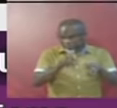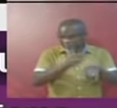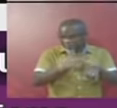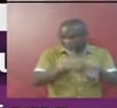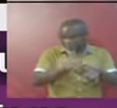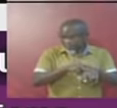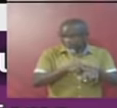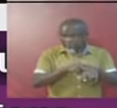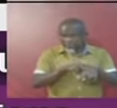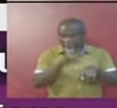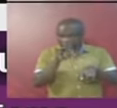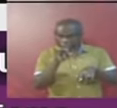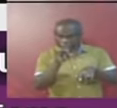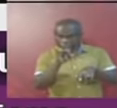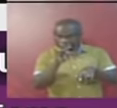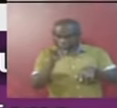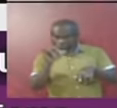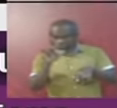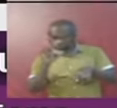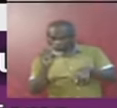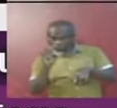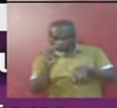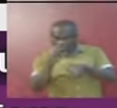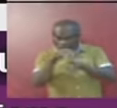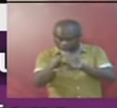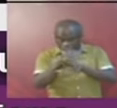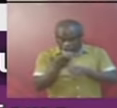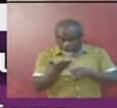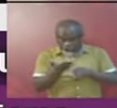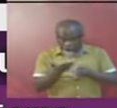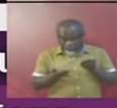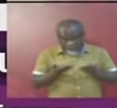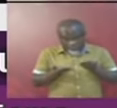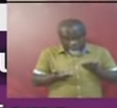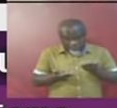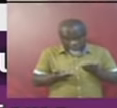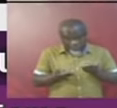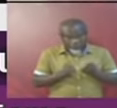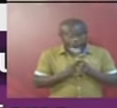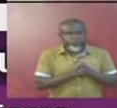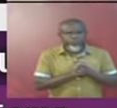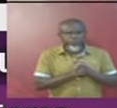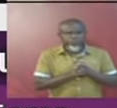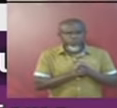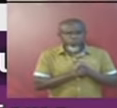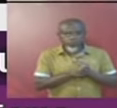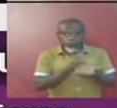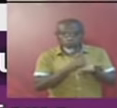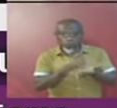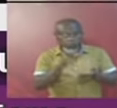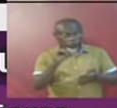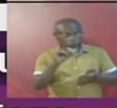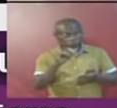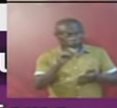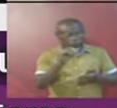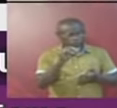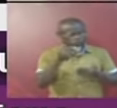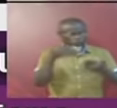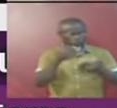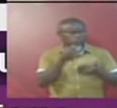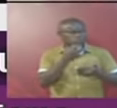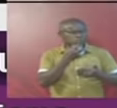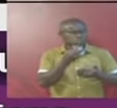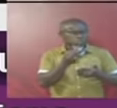this being looked at? And I know, Dr. Otello, you would have stated figures with respect